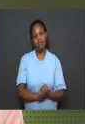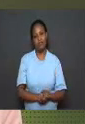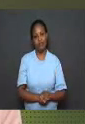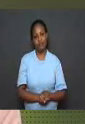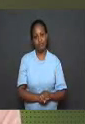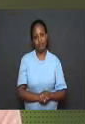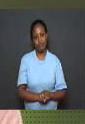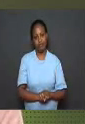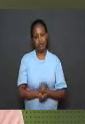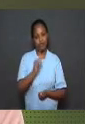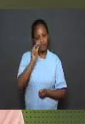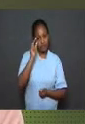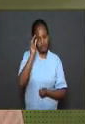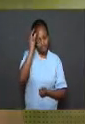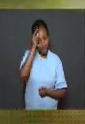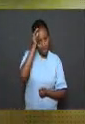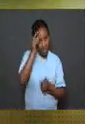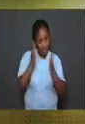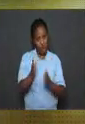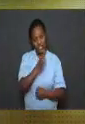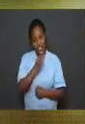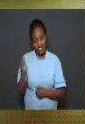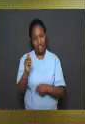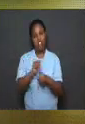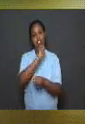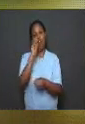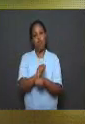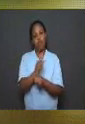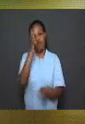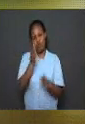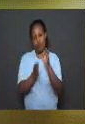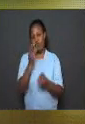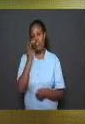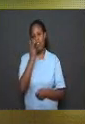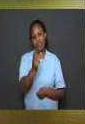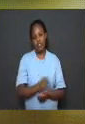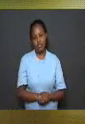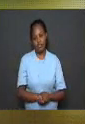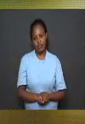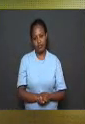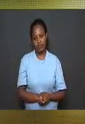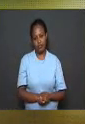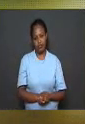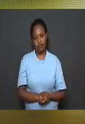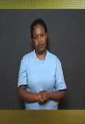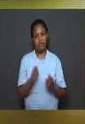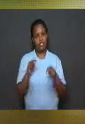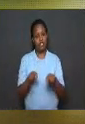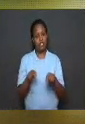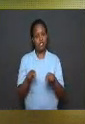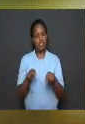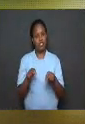and traditional courts. Today's lesson will serve as an introduction